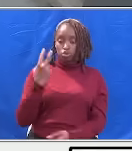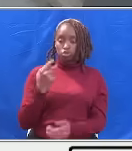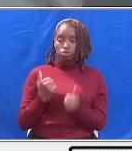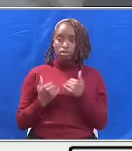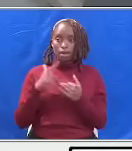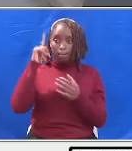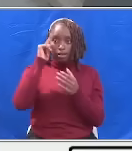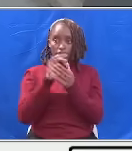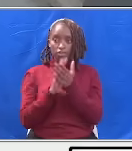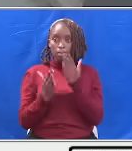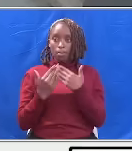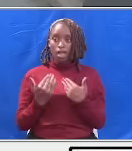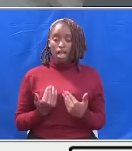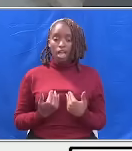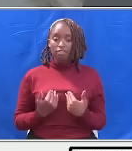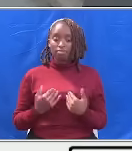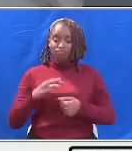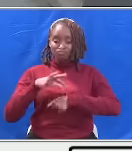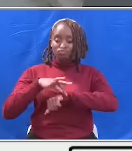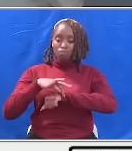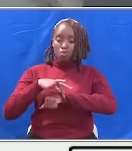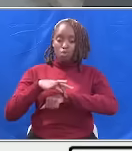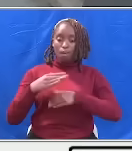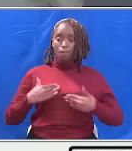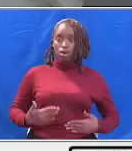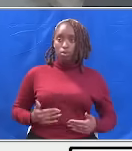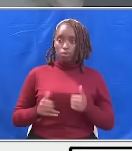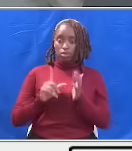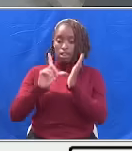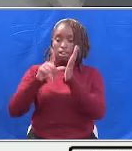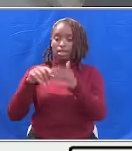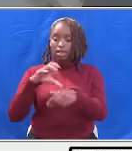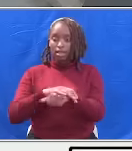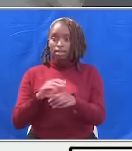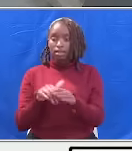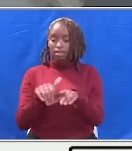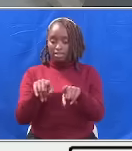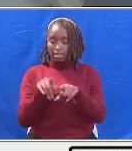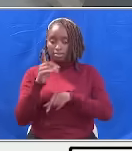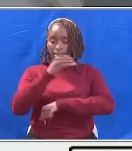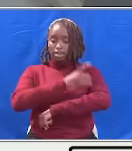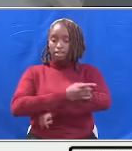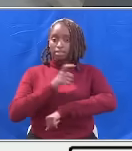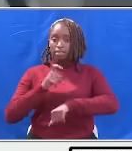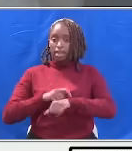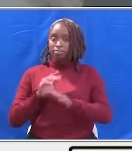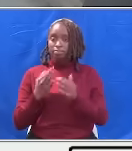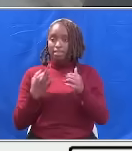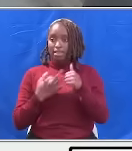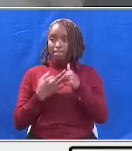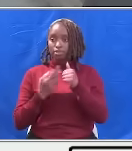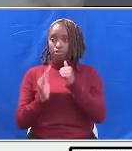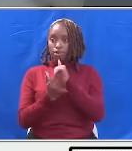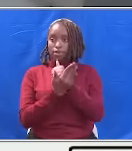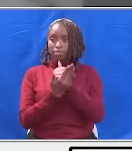Dekha Abdinur's skeleton, which was later discovered at the Langata cemetery on the same date at around 8 a.m.